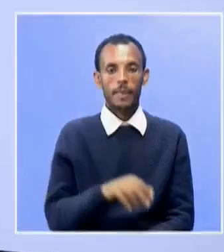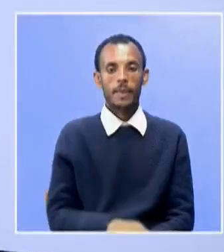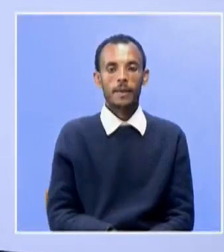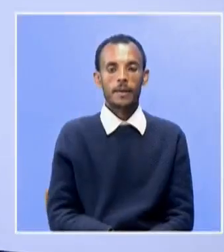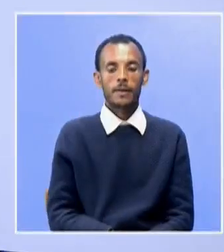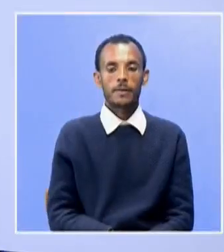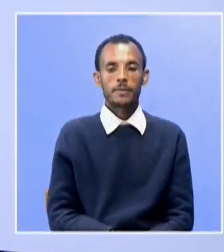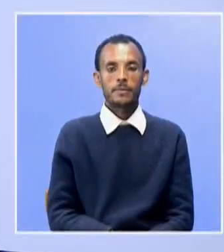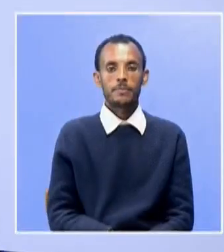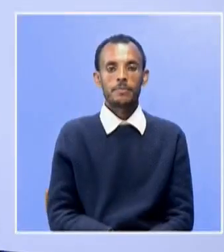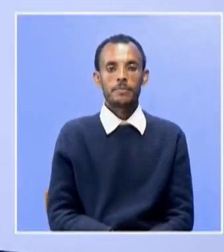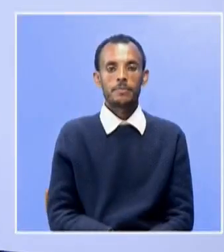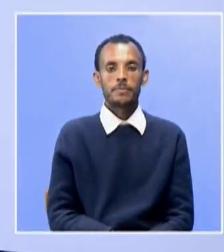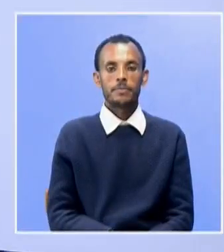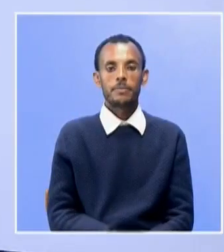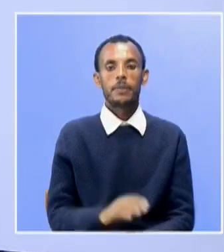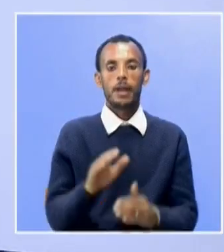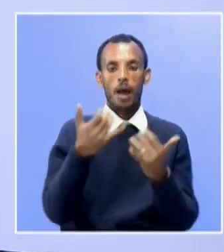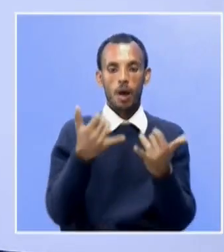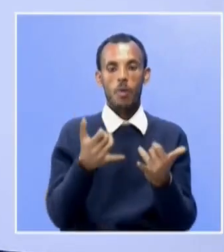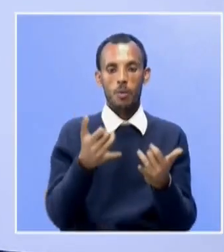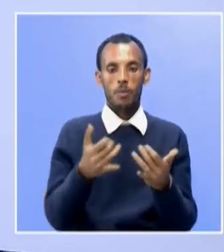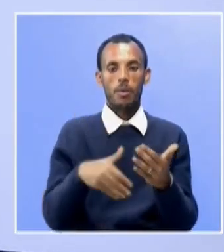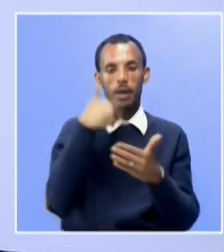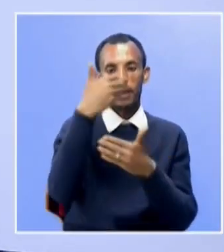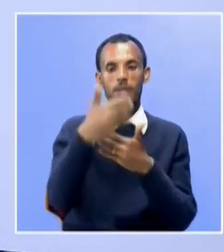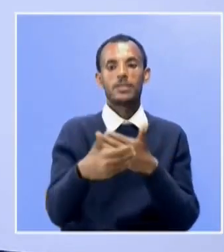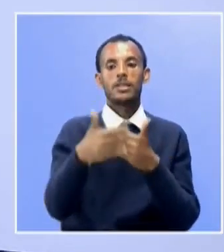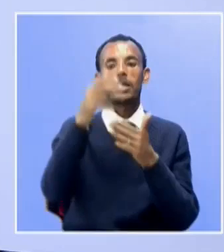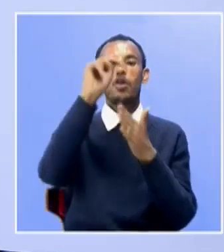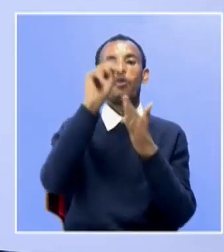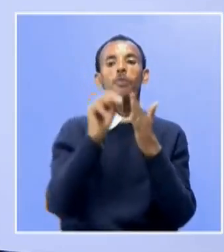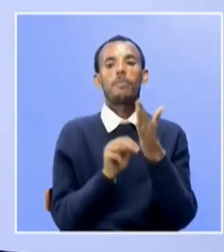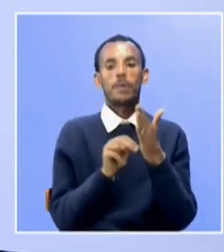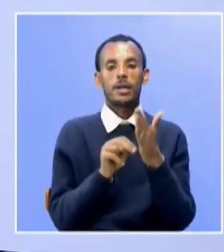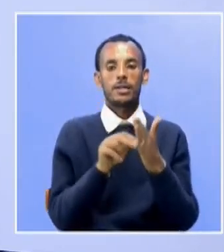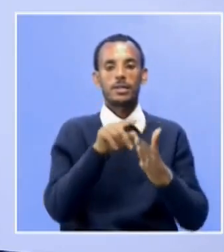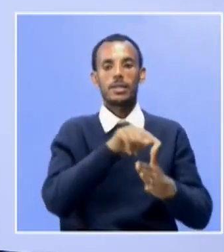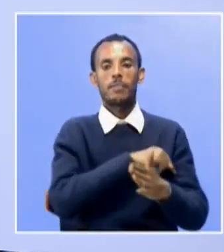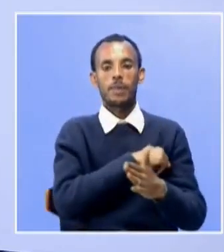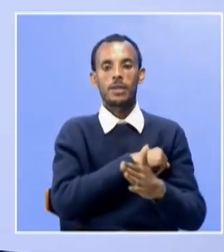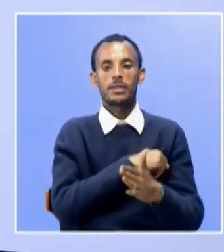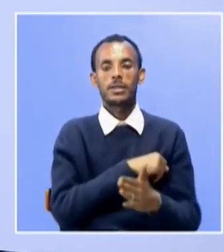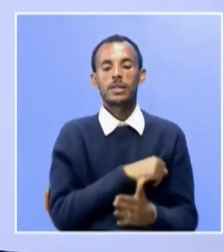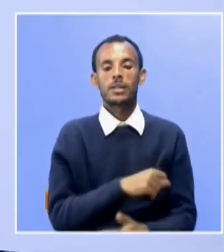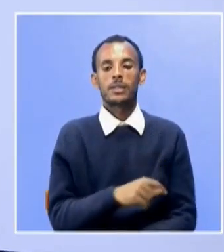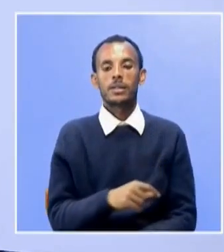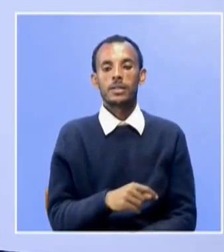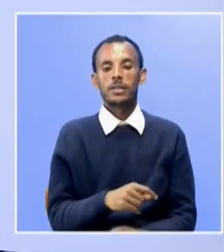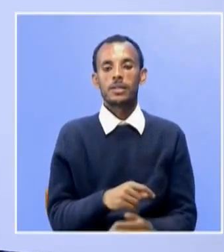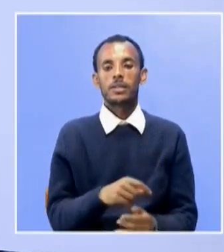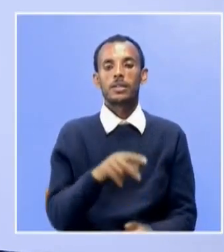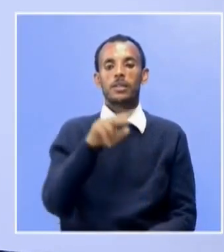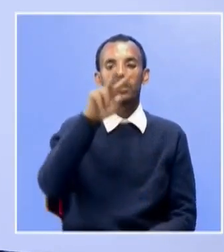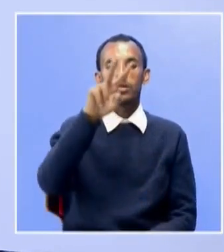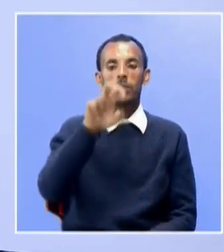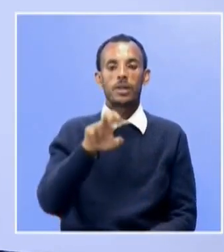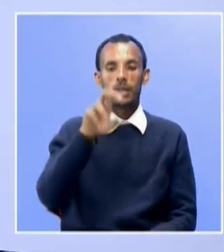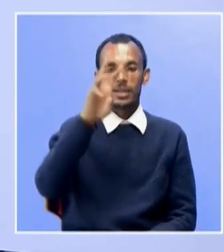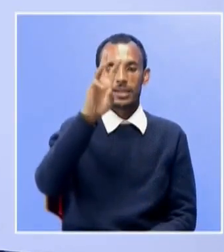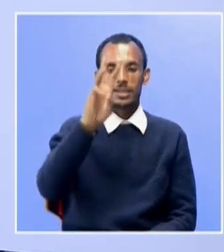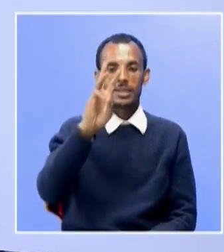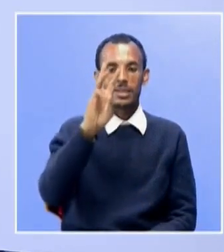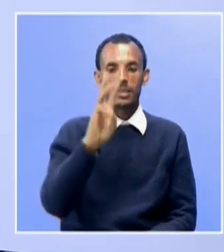23, I'll put here. Now, next November, the temperature of November is 26.